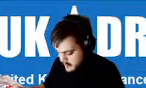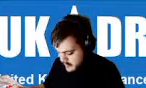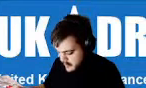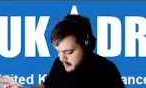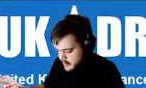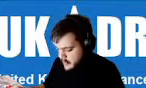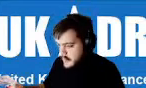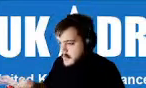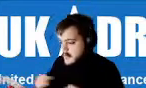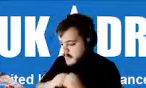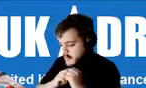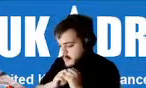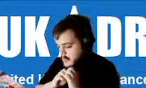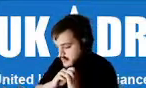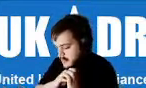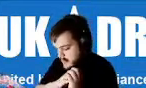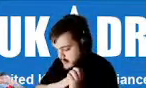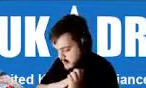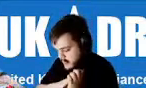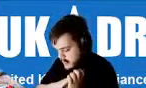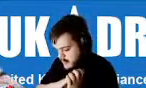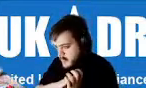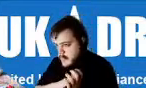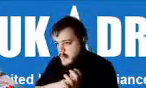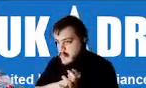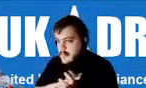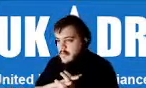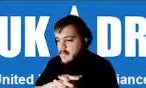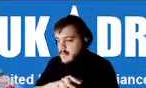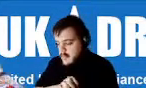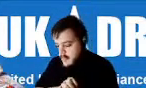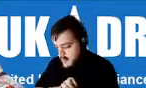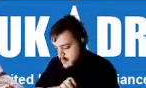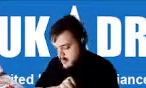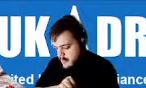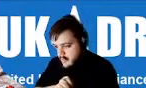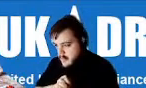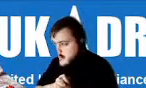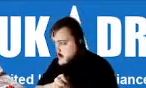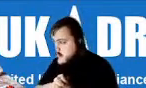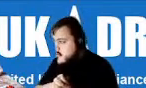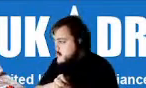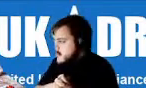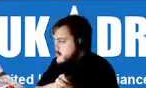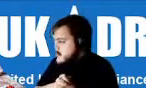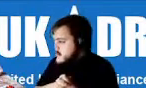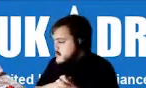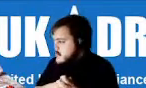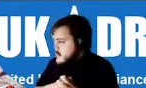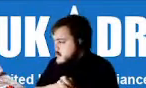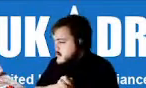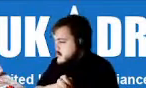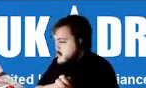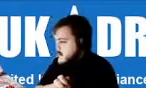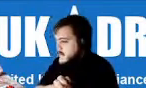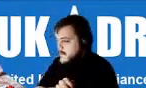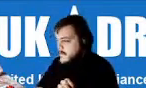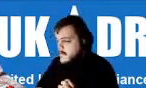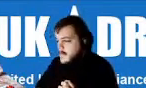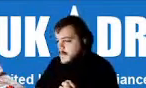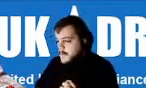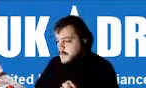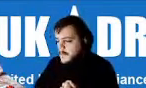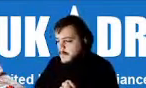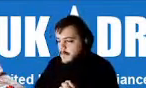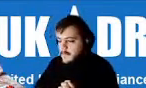first In Conversation event happening. So my name's Suzanne Sargent. I am one of the co-chairs of